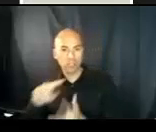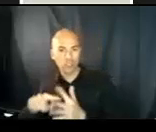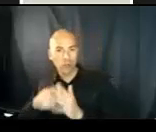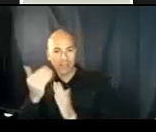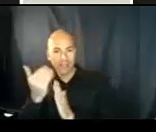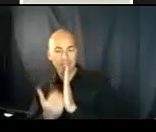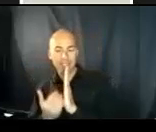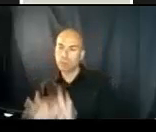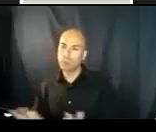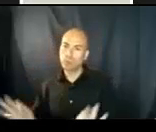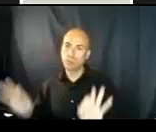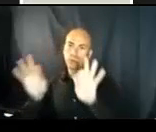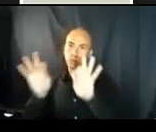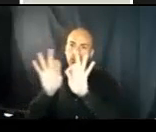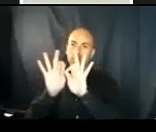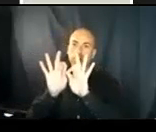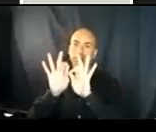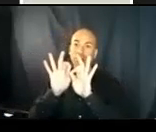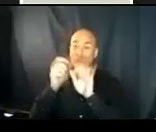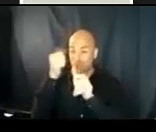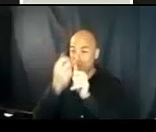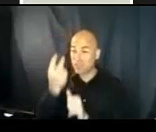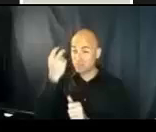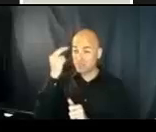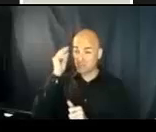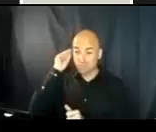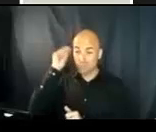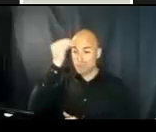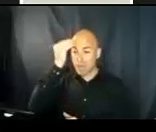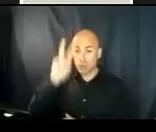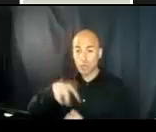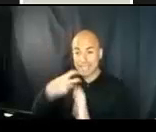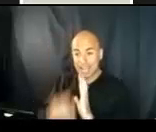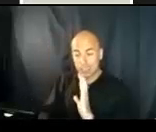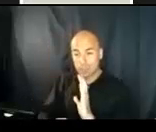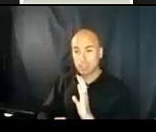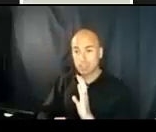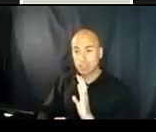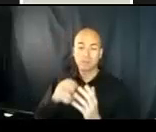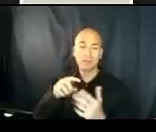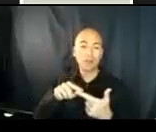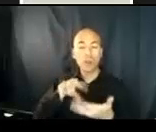to engagement. Let's think back again to learning and